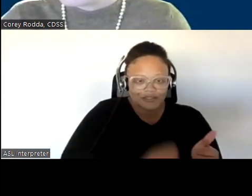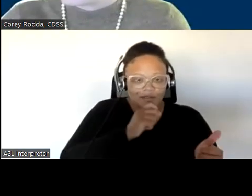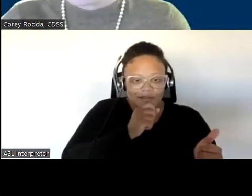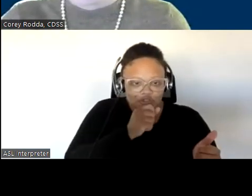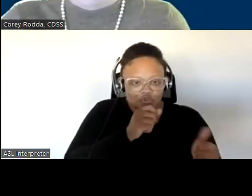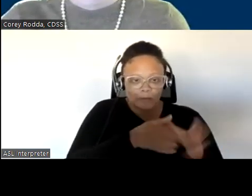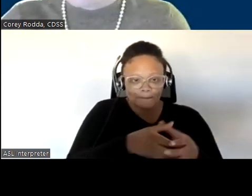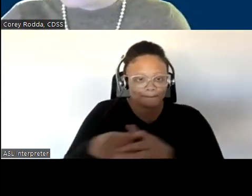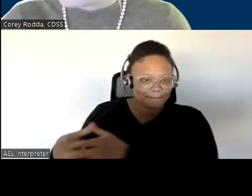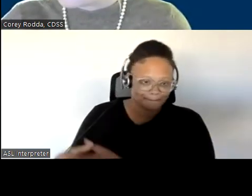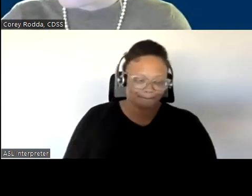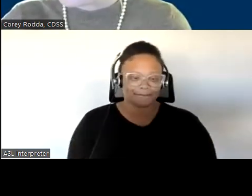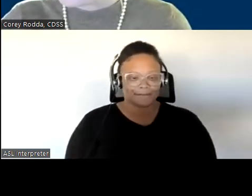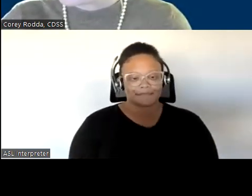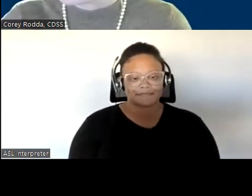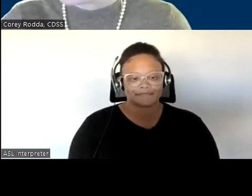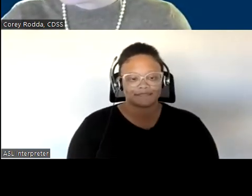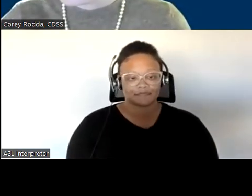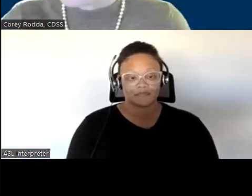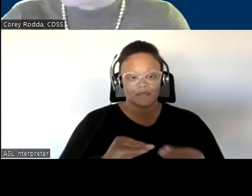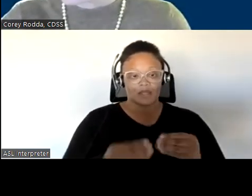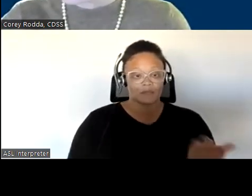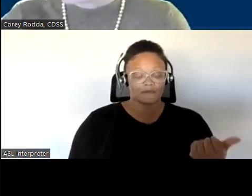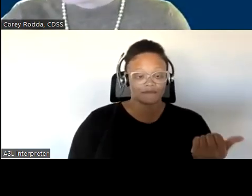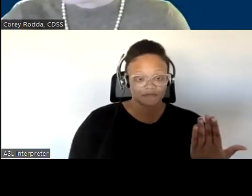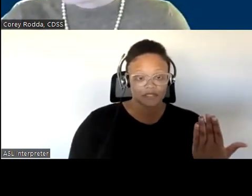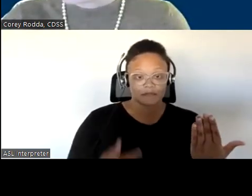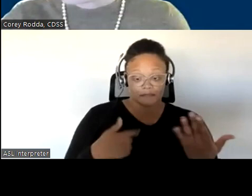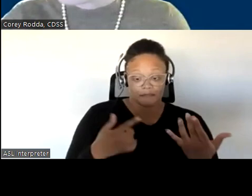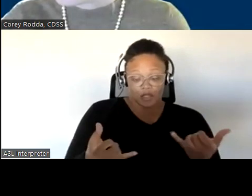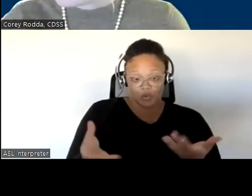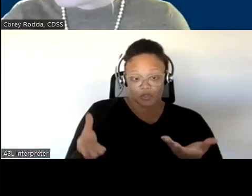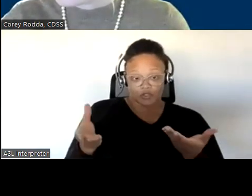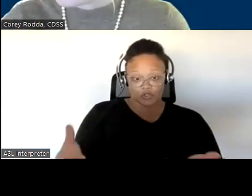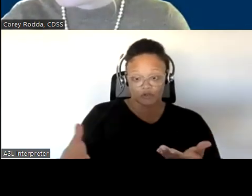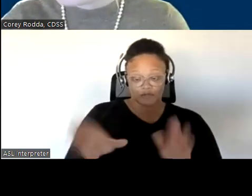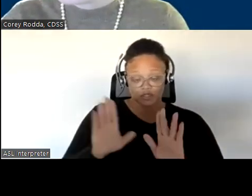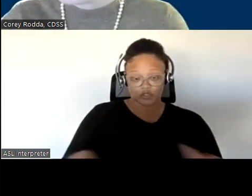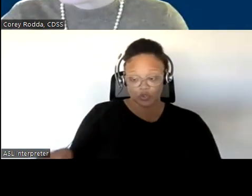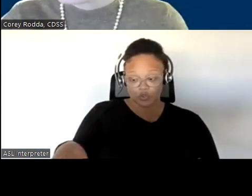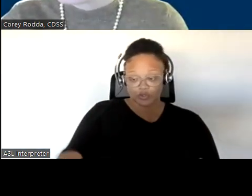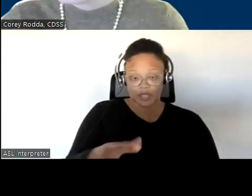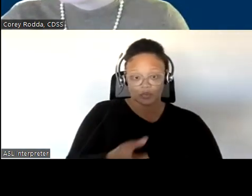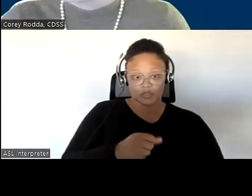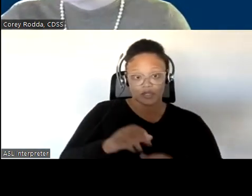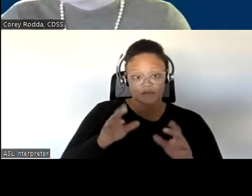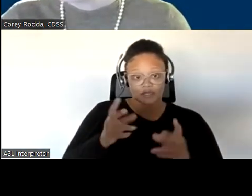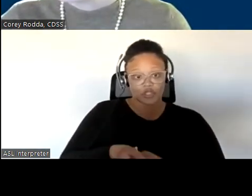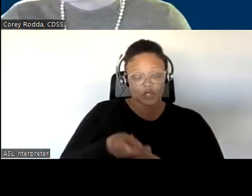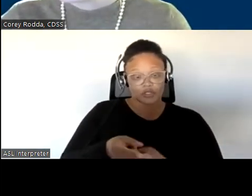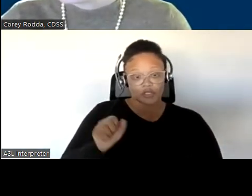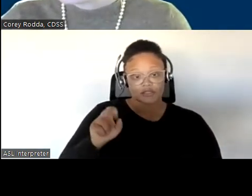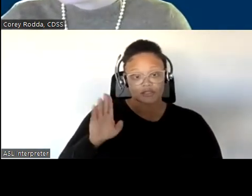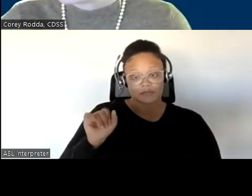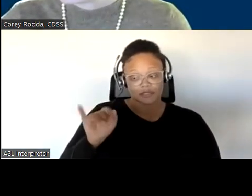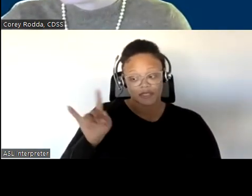And then 15, I'll answer whether or not I'm currently serving children receiving childcare subsidies. And then